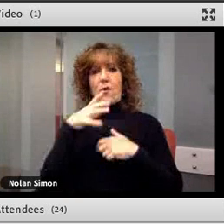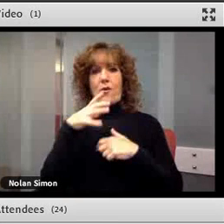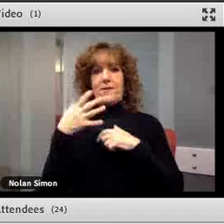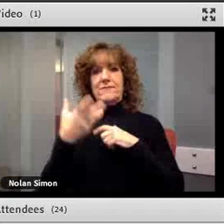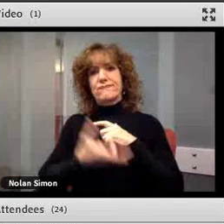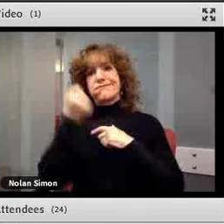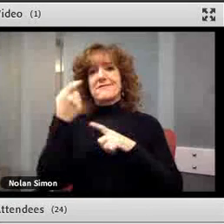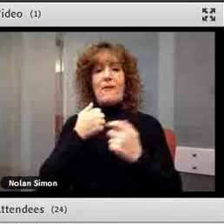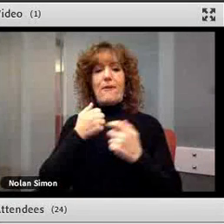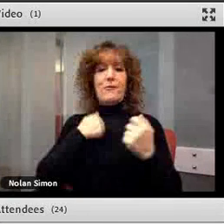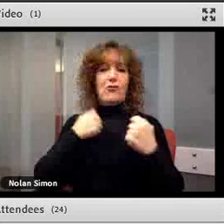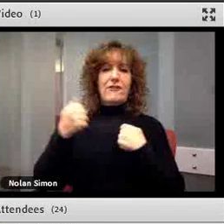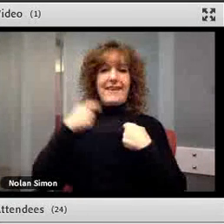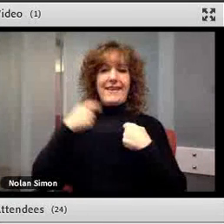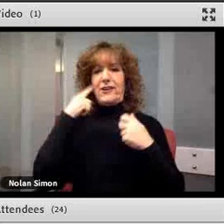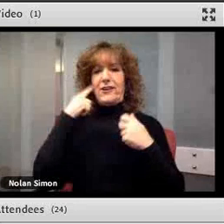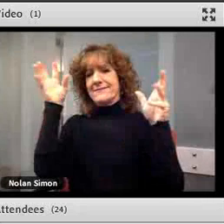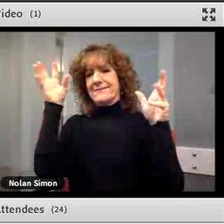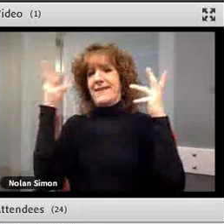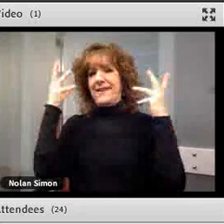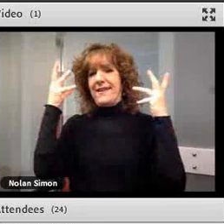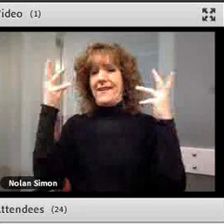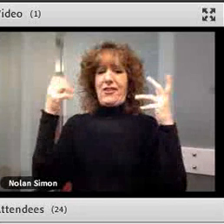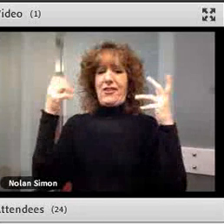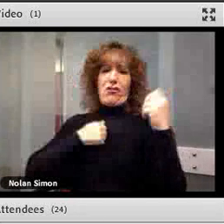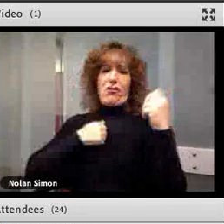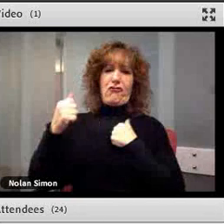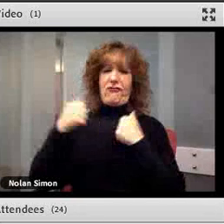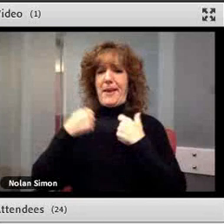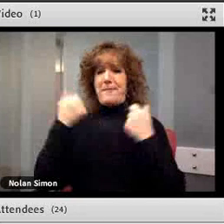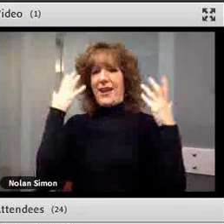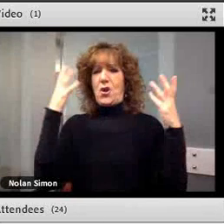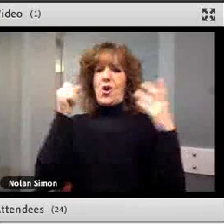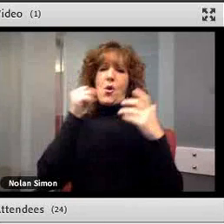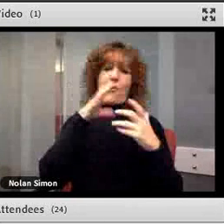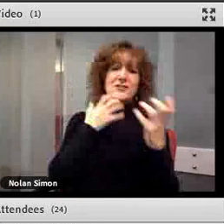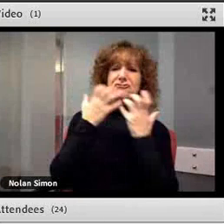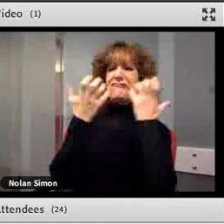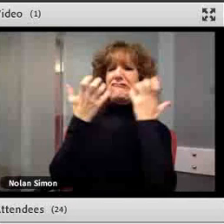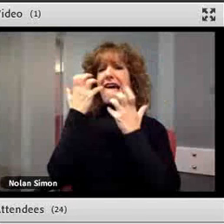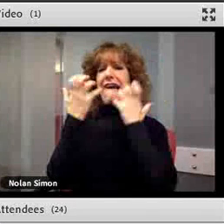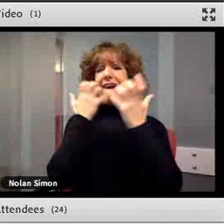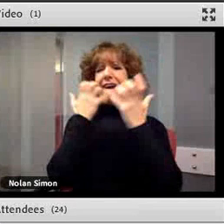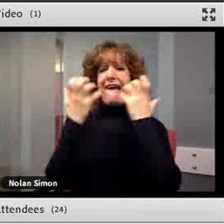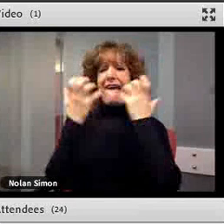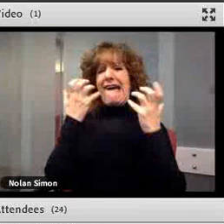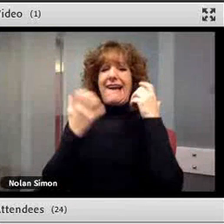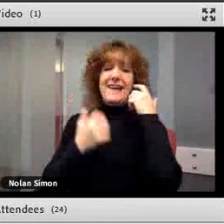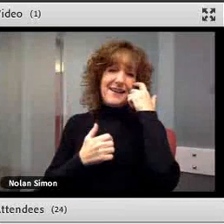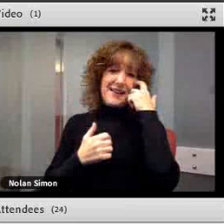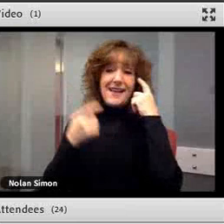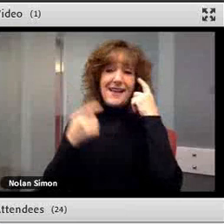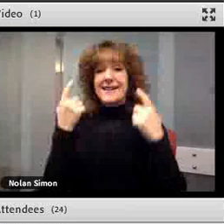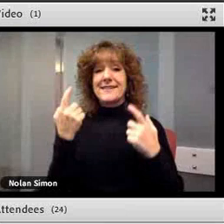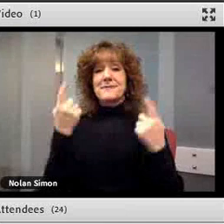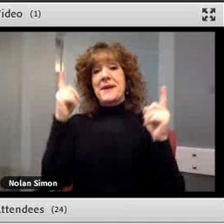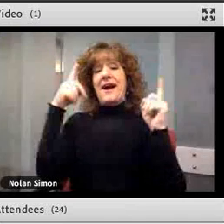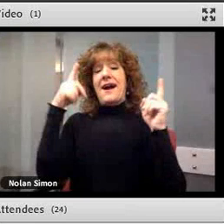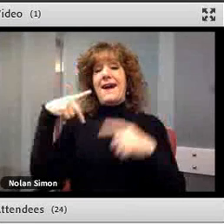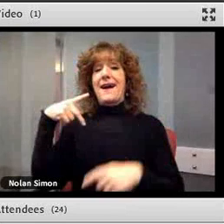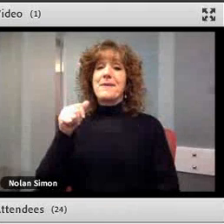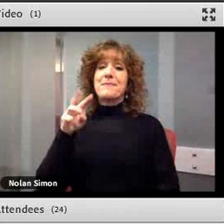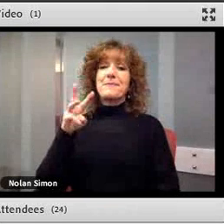and the gorilla's roaring, the woman's screaming, and here comes Pause